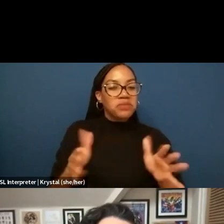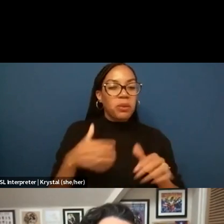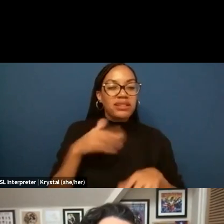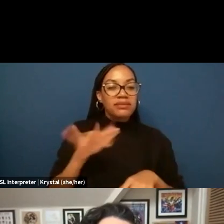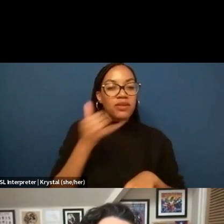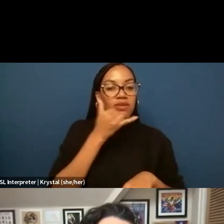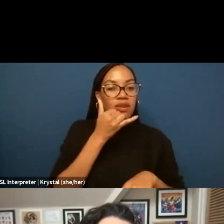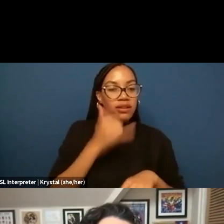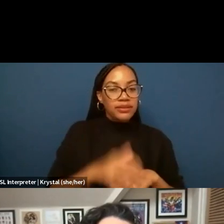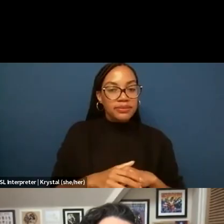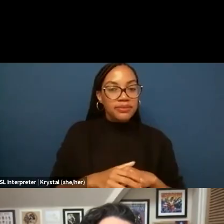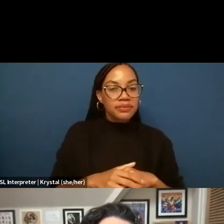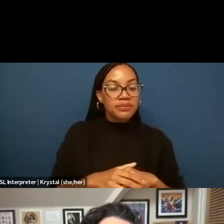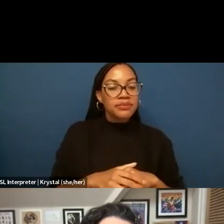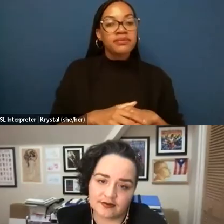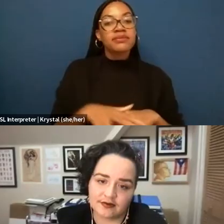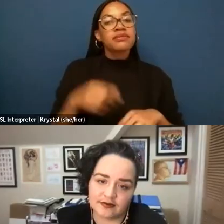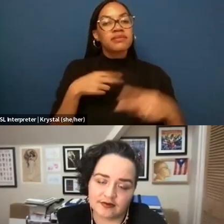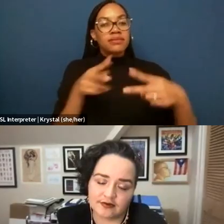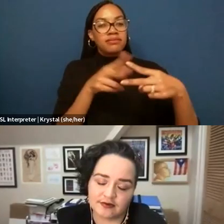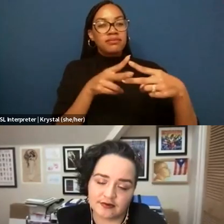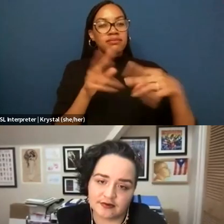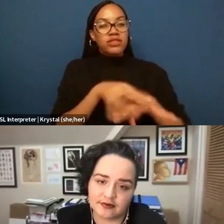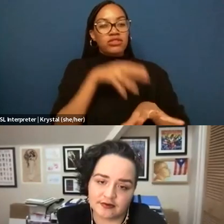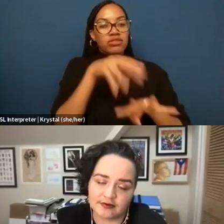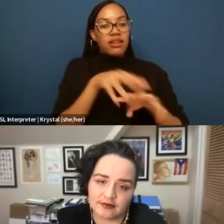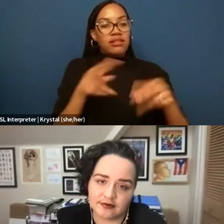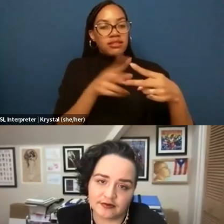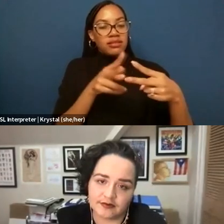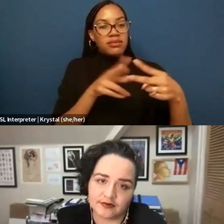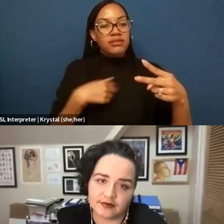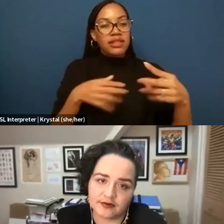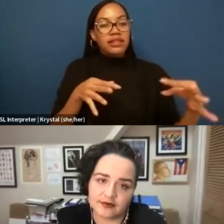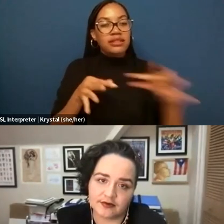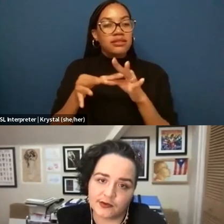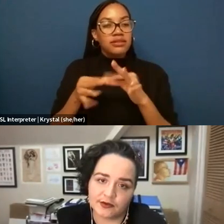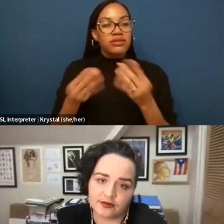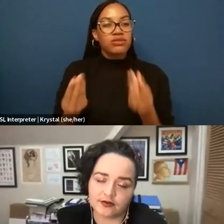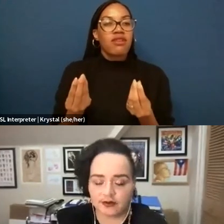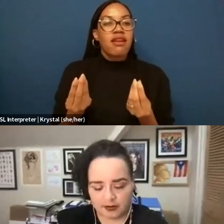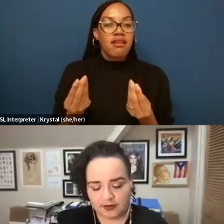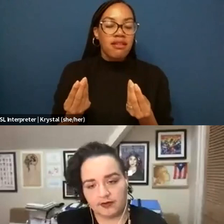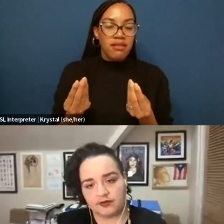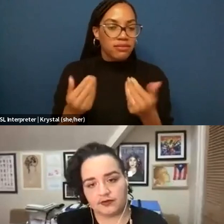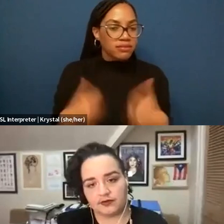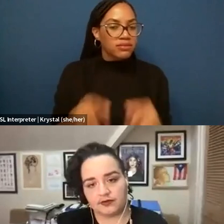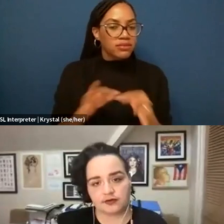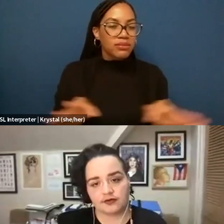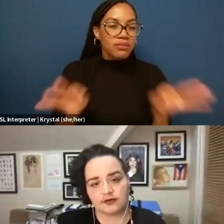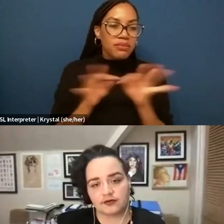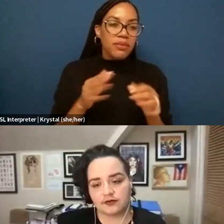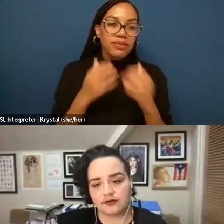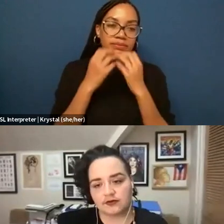something that's so important about that is that that affiliation, that ties to those grounds are so important to my